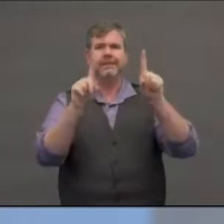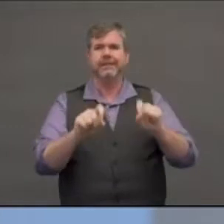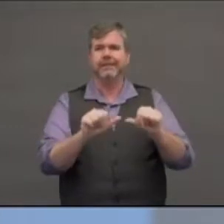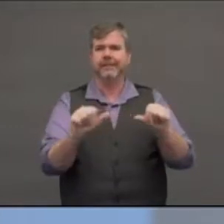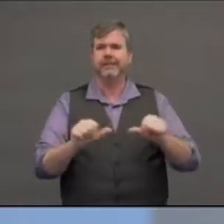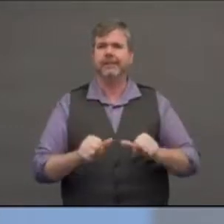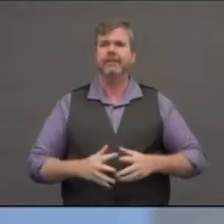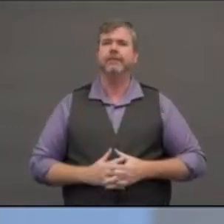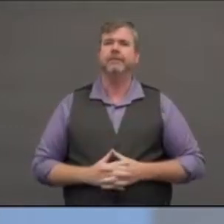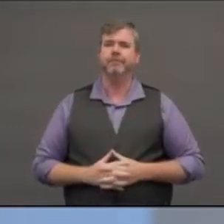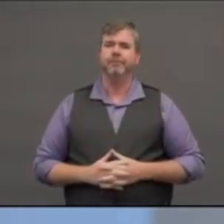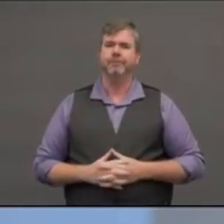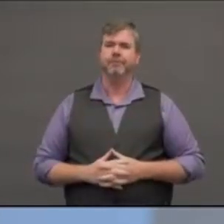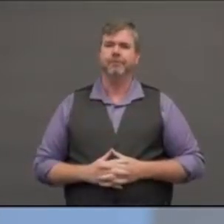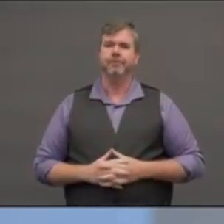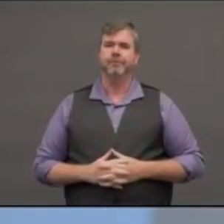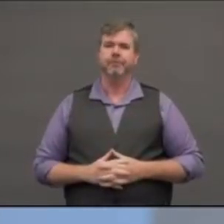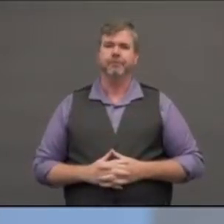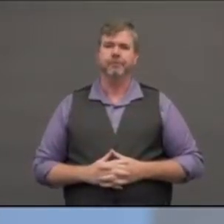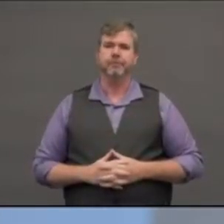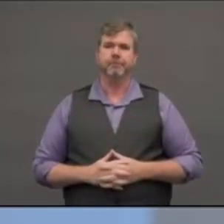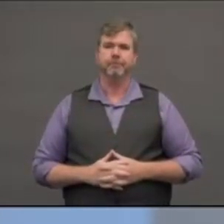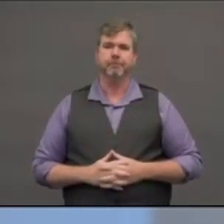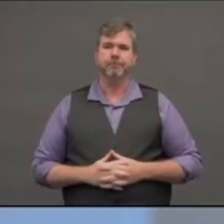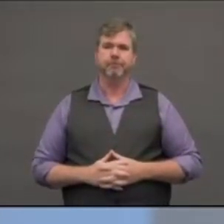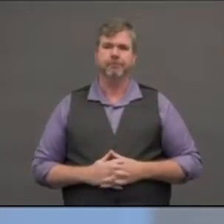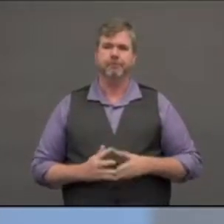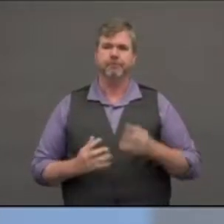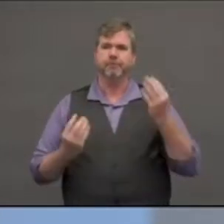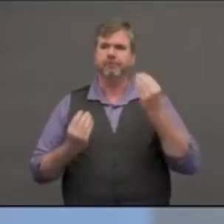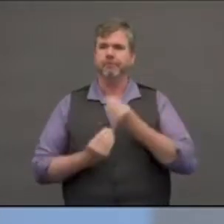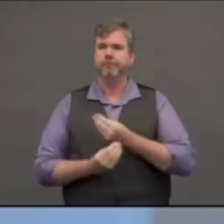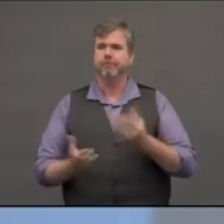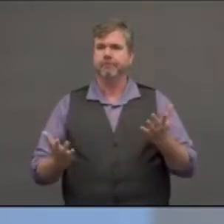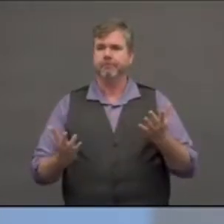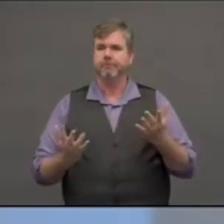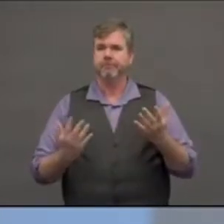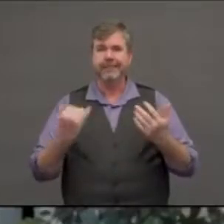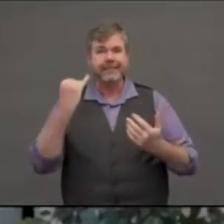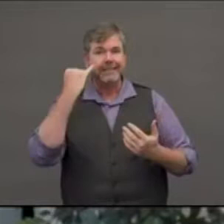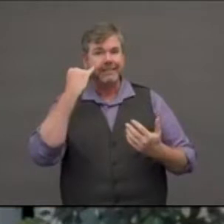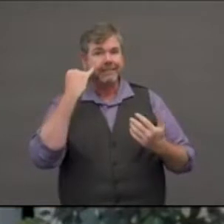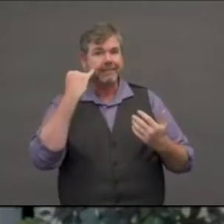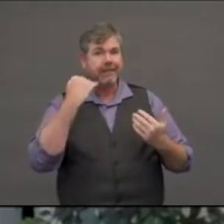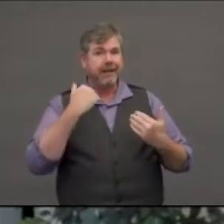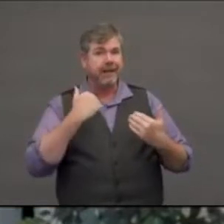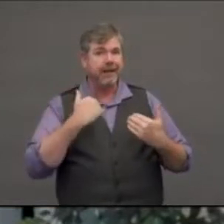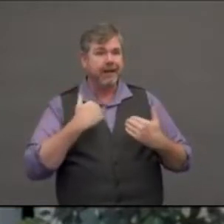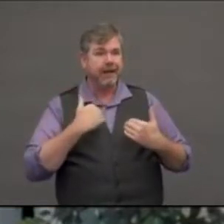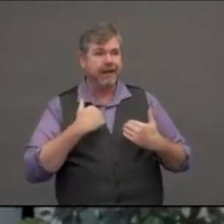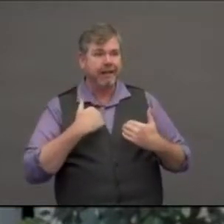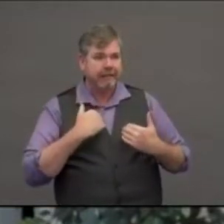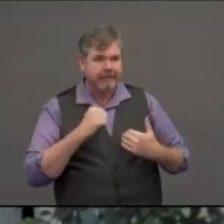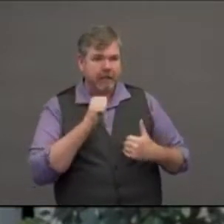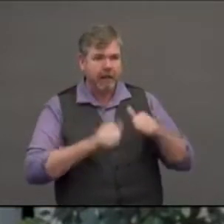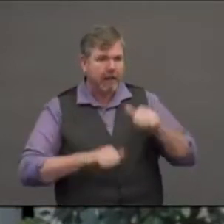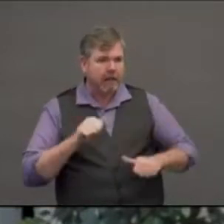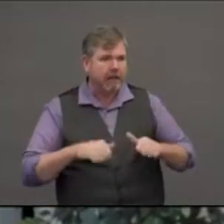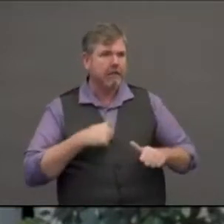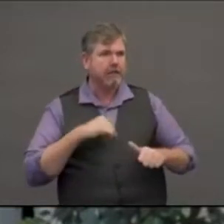provide our staff the fact that you actually have insurance as well. So one of the follow-up questions to that, am I going to